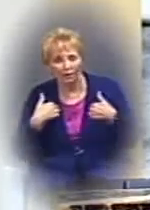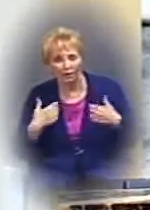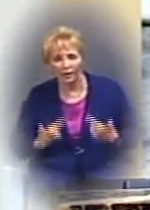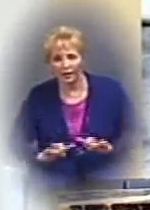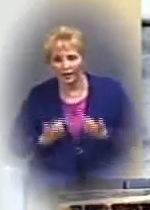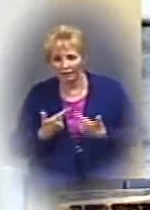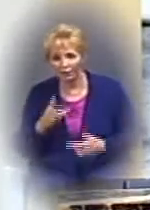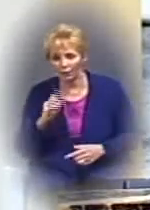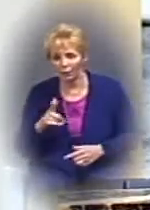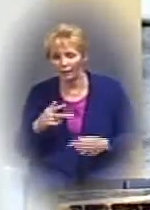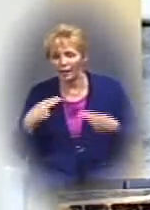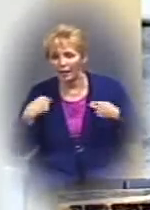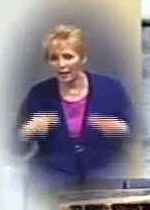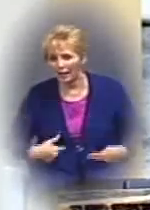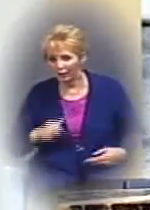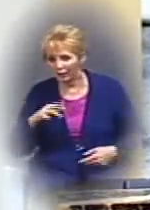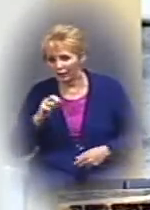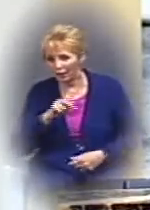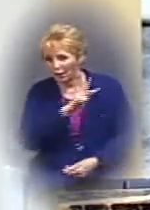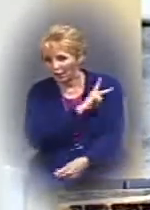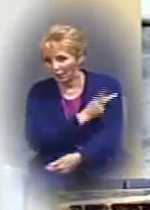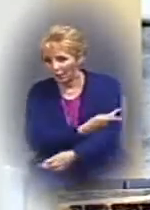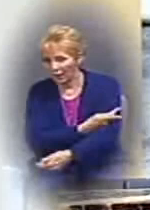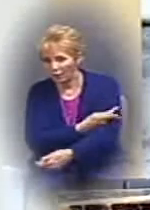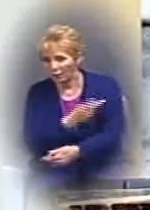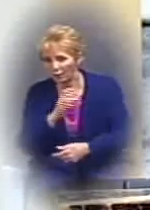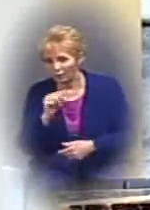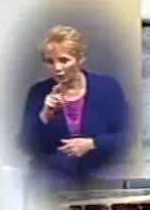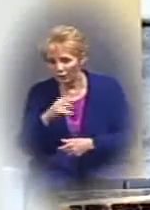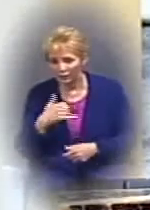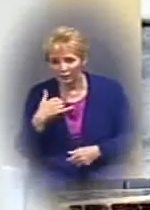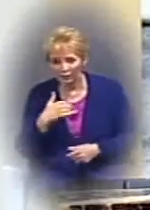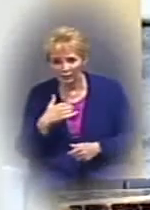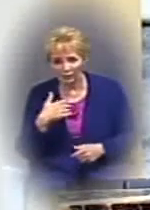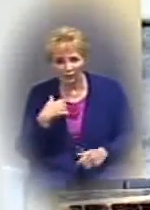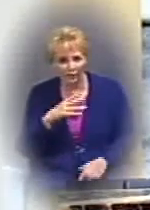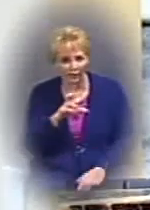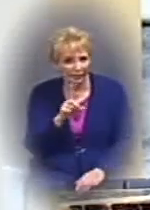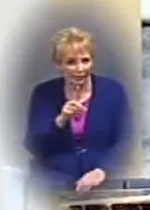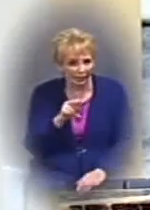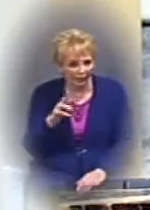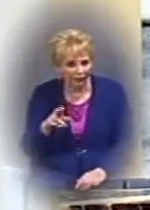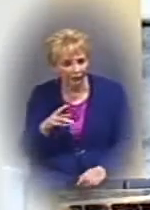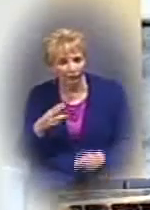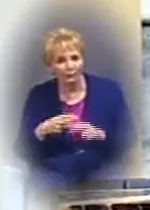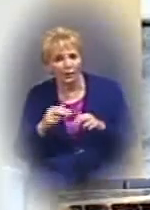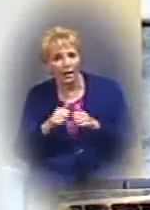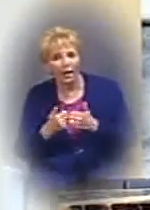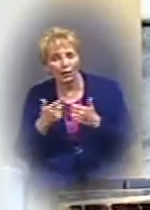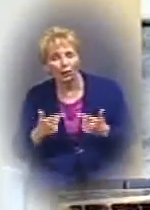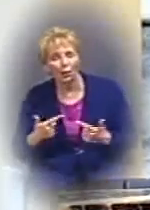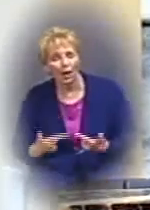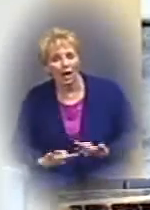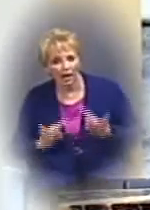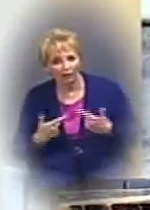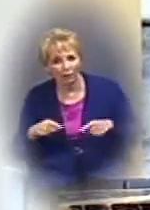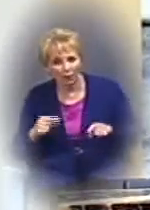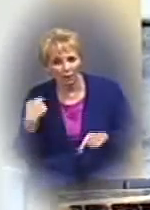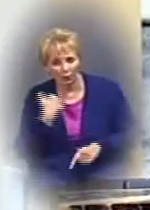health care power of attorney, whether or not you choose to have a DNR, because it's all about how you live while we're